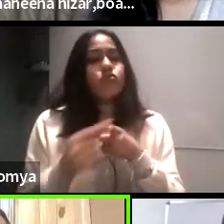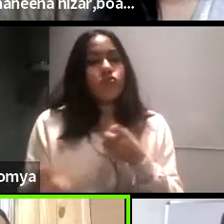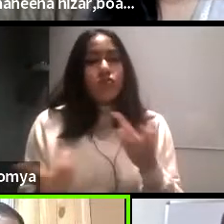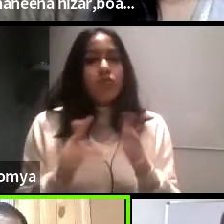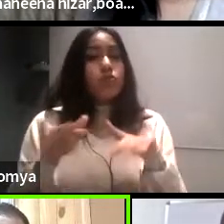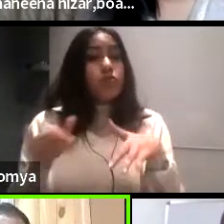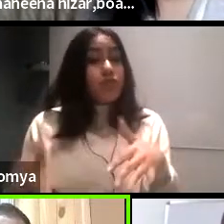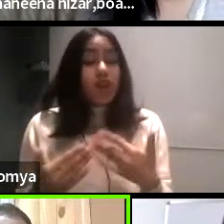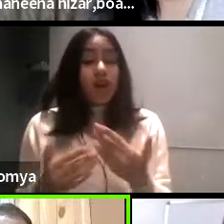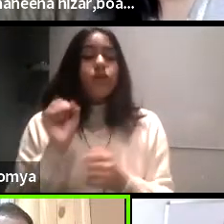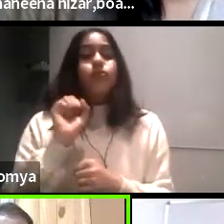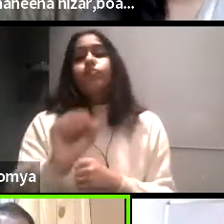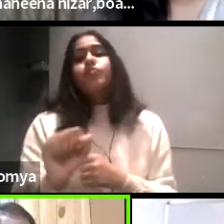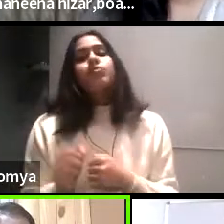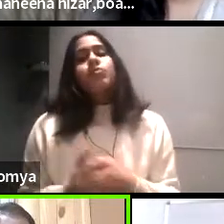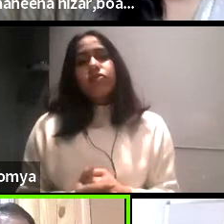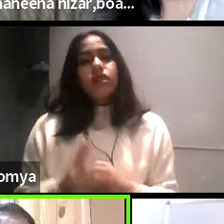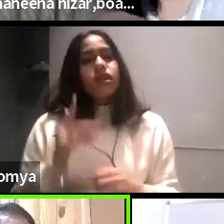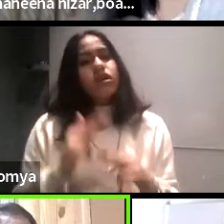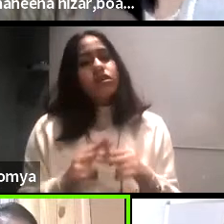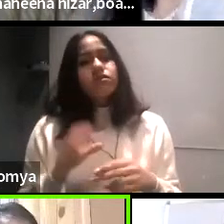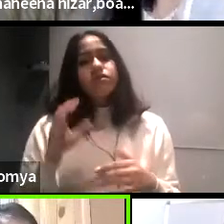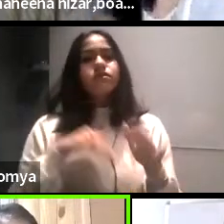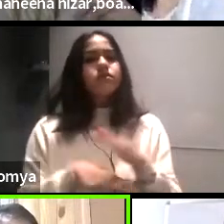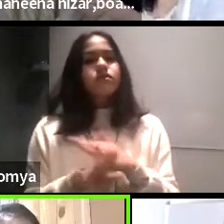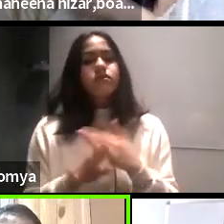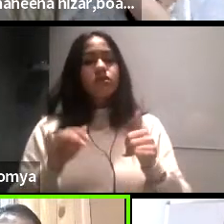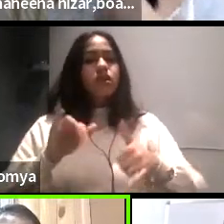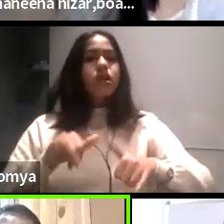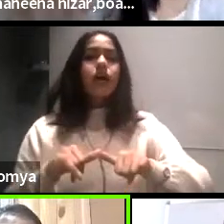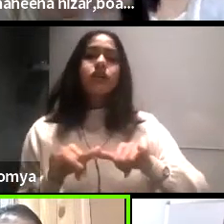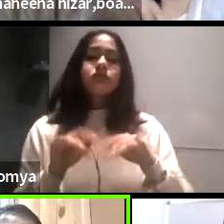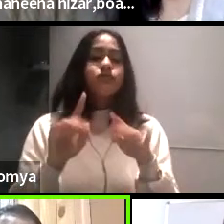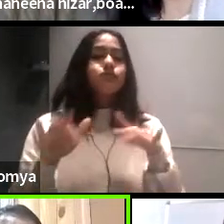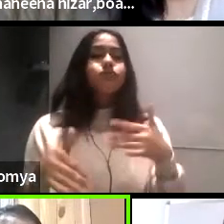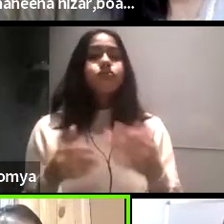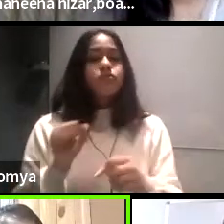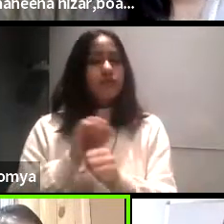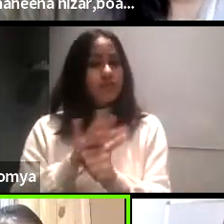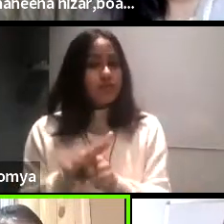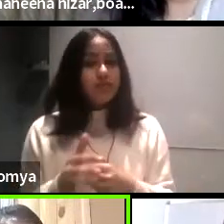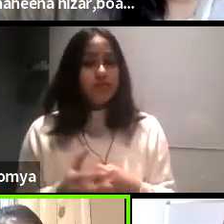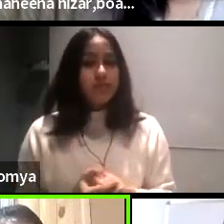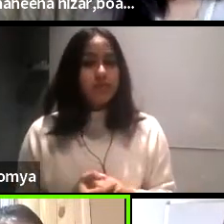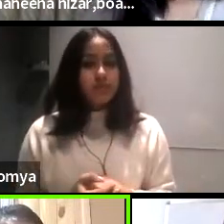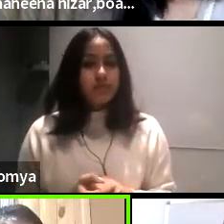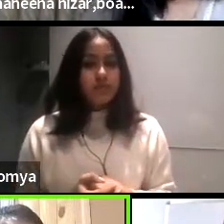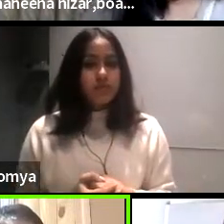How did you took charge of COVID? And how did you